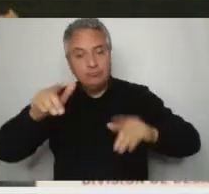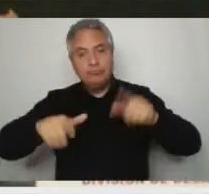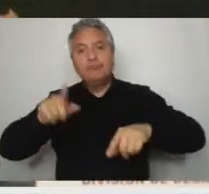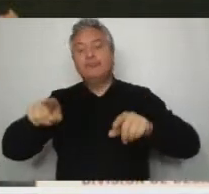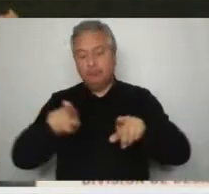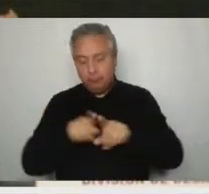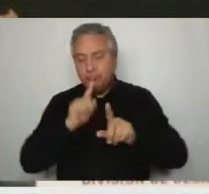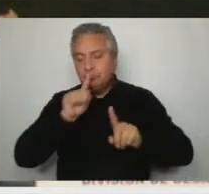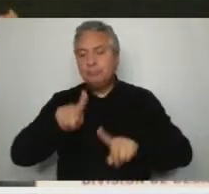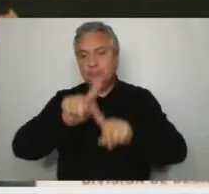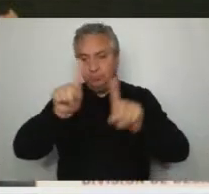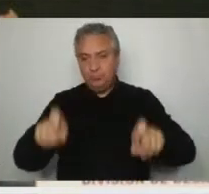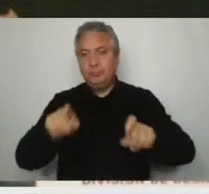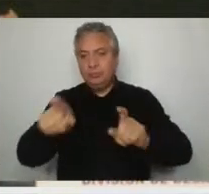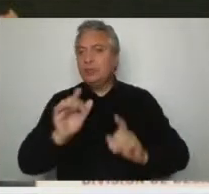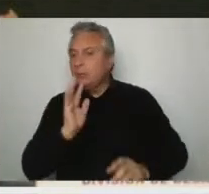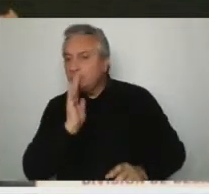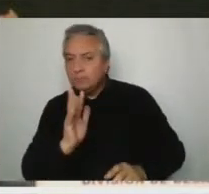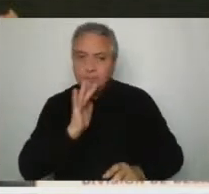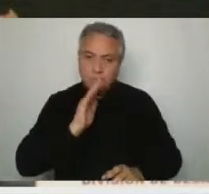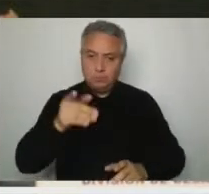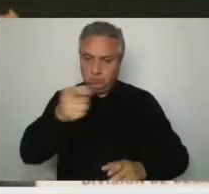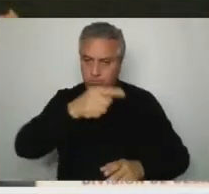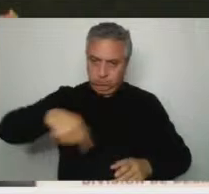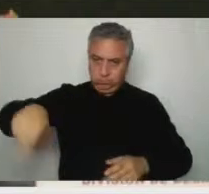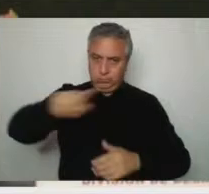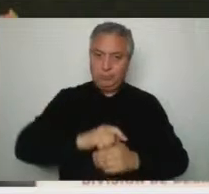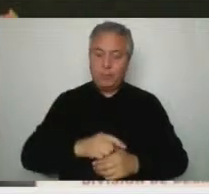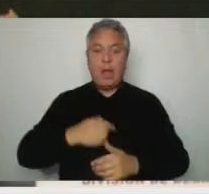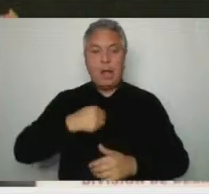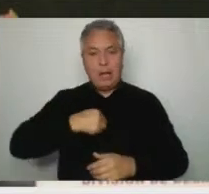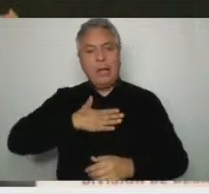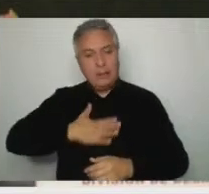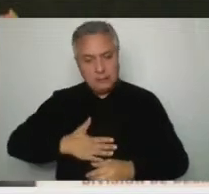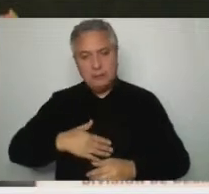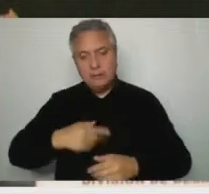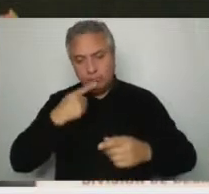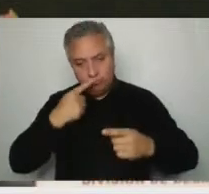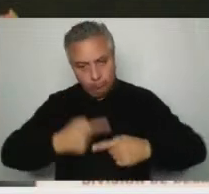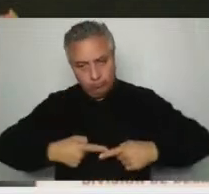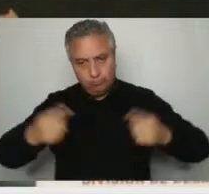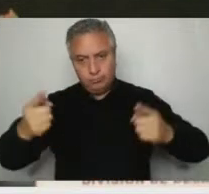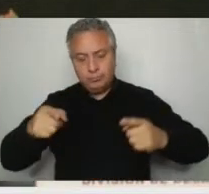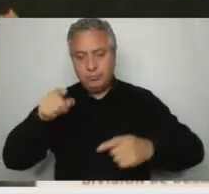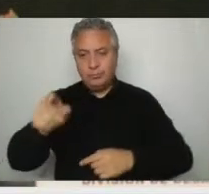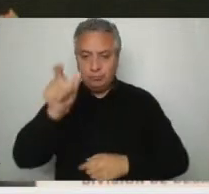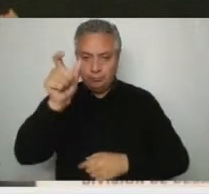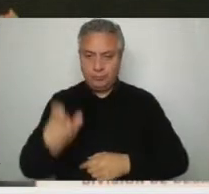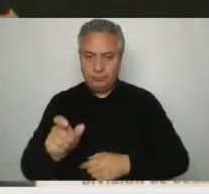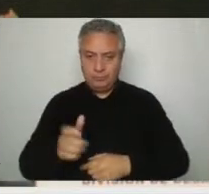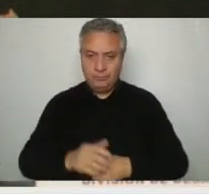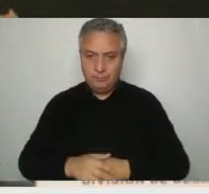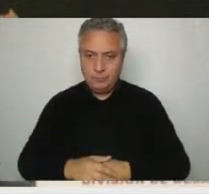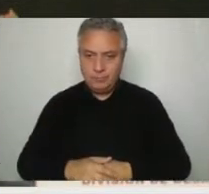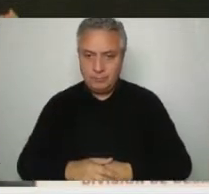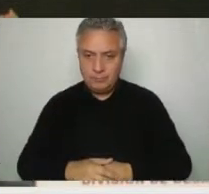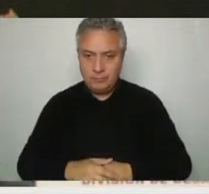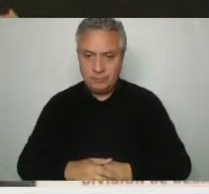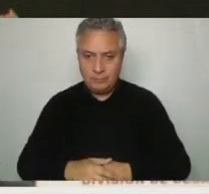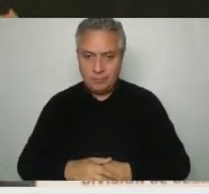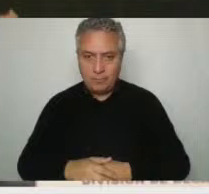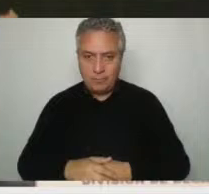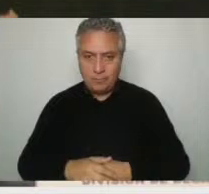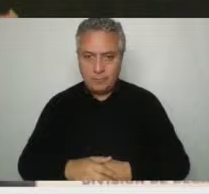will also have a Q&A session and comments from the public. To begin with, I would like to offer the floor to Claudia Robles. Claudia, you